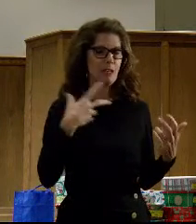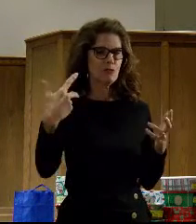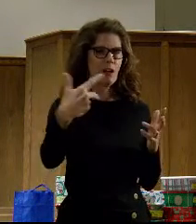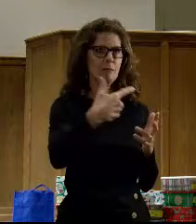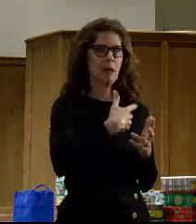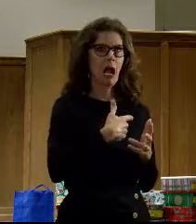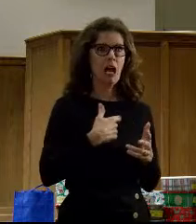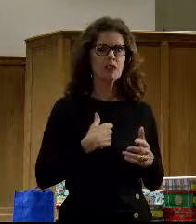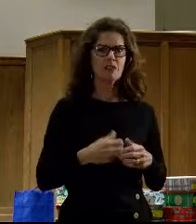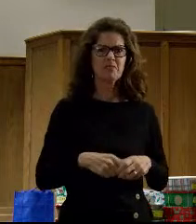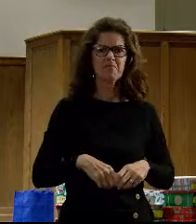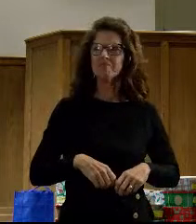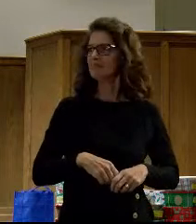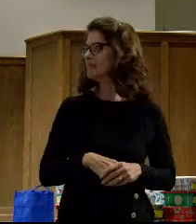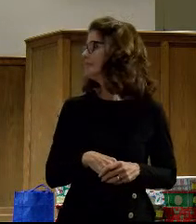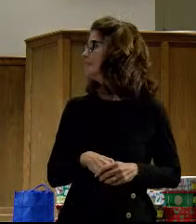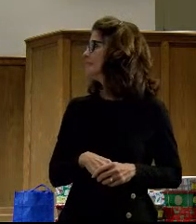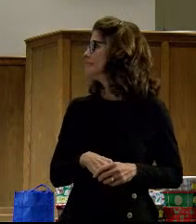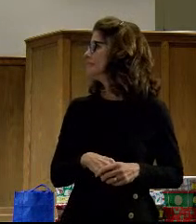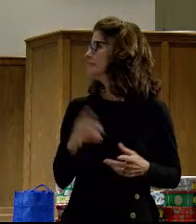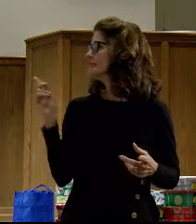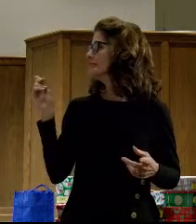one of these, just